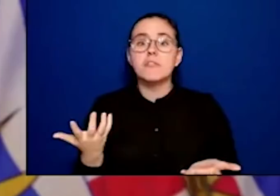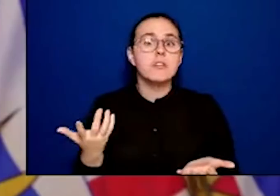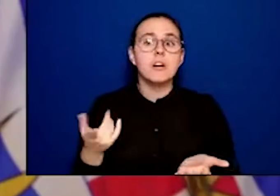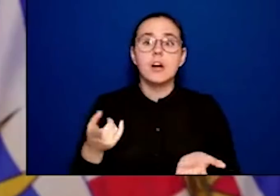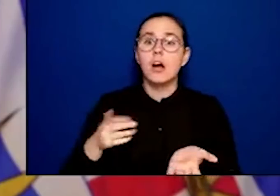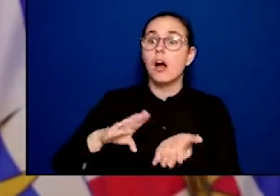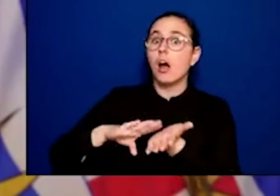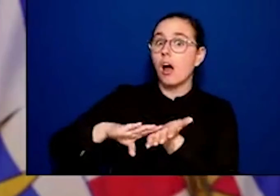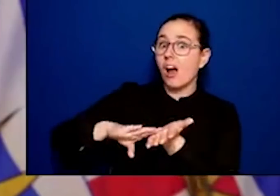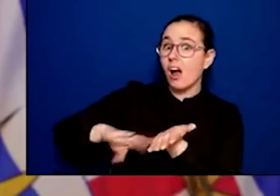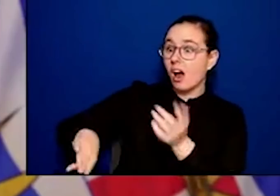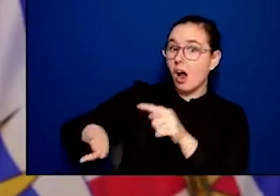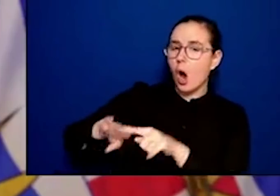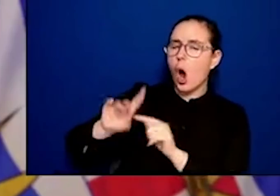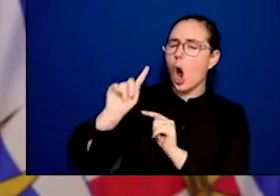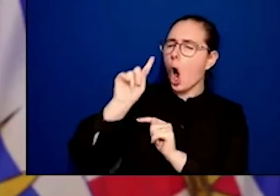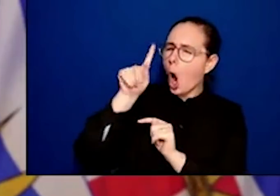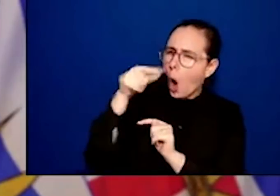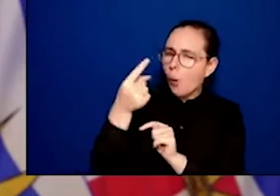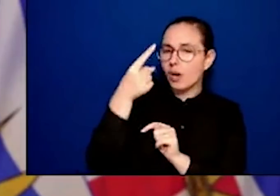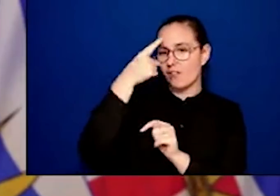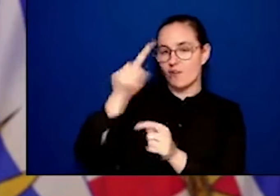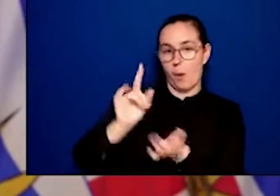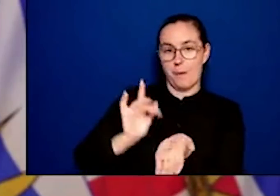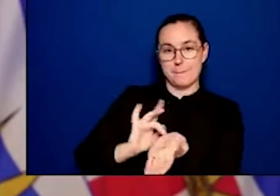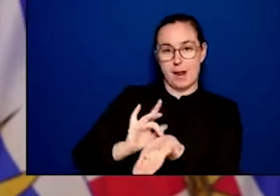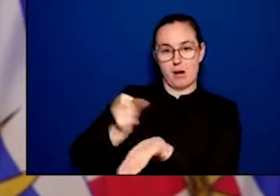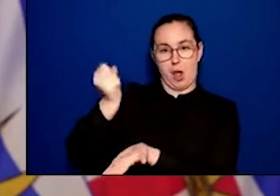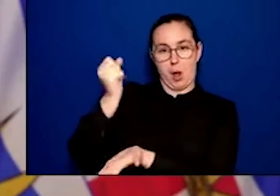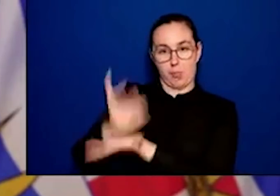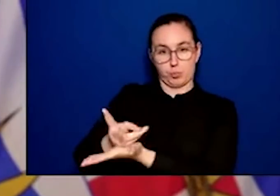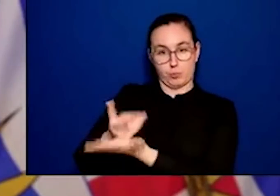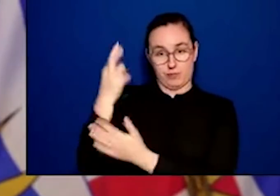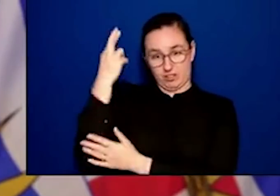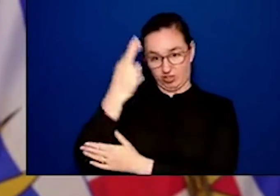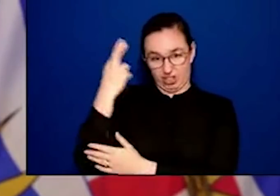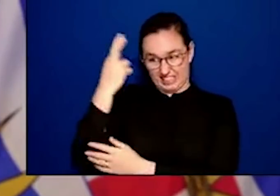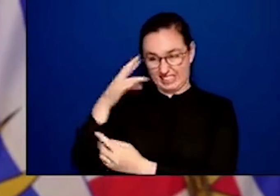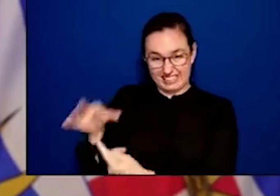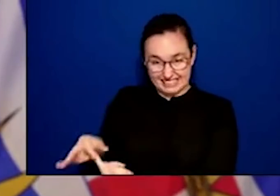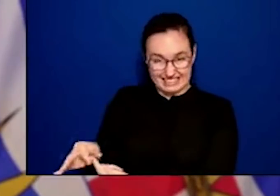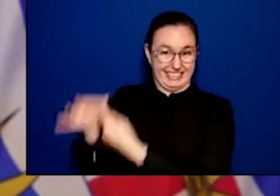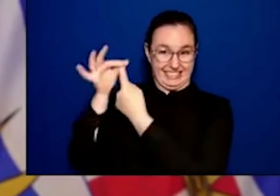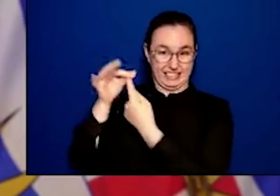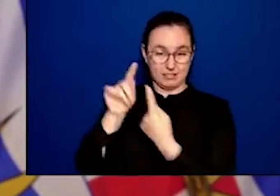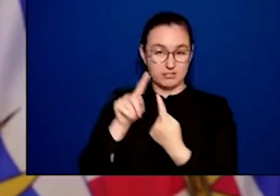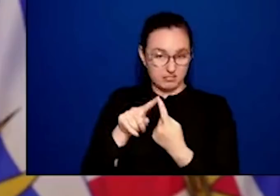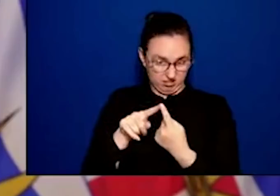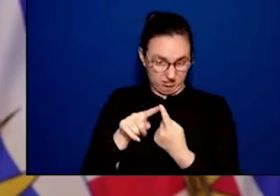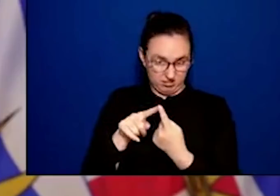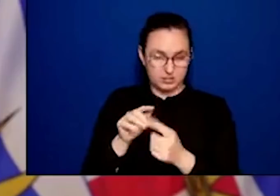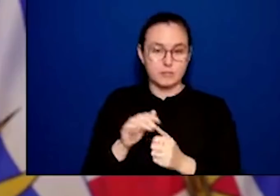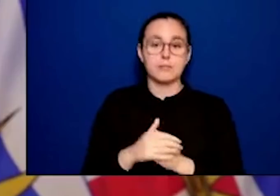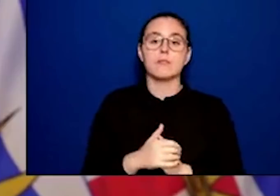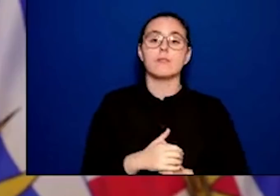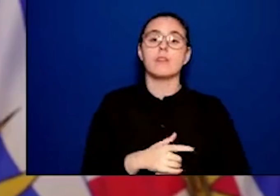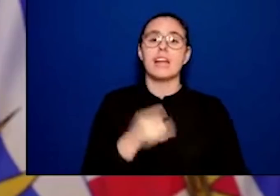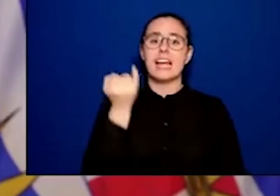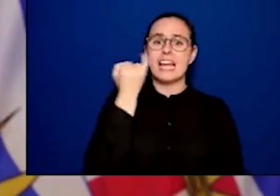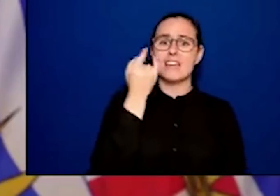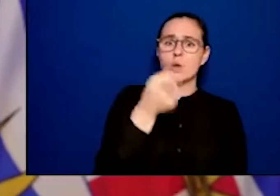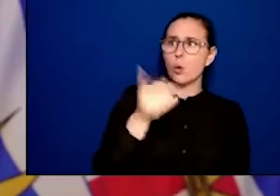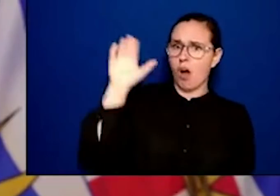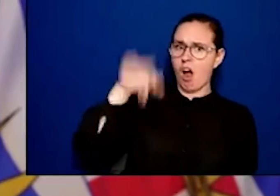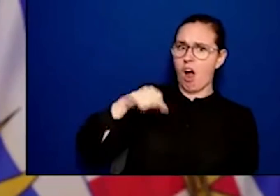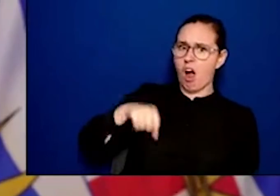exemption decision, and it does take some time sometimes, we have a central process for doing that, then you must follow additional preventive measures